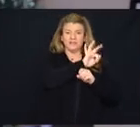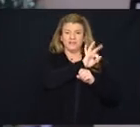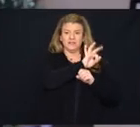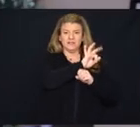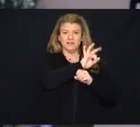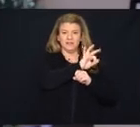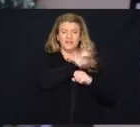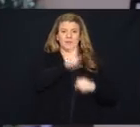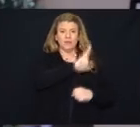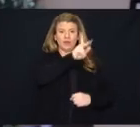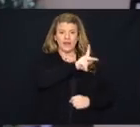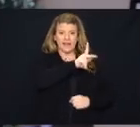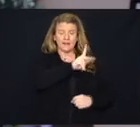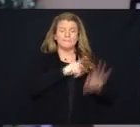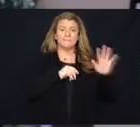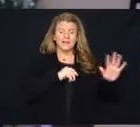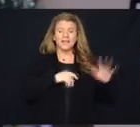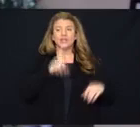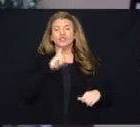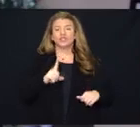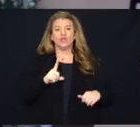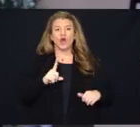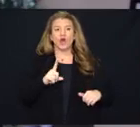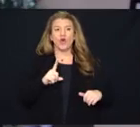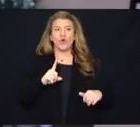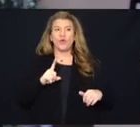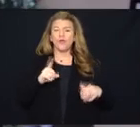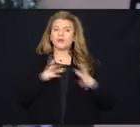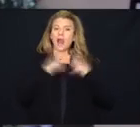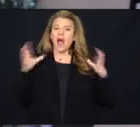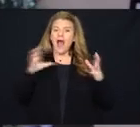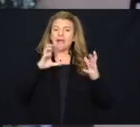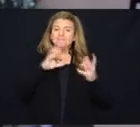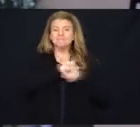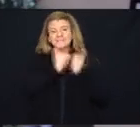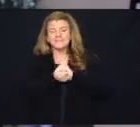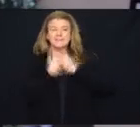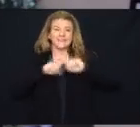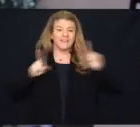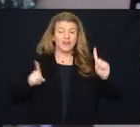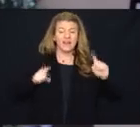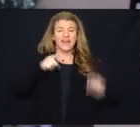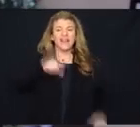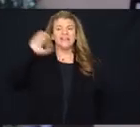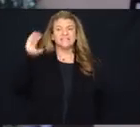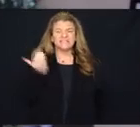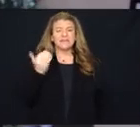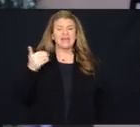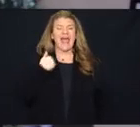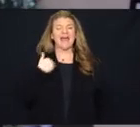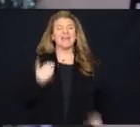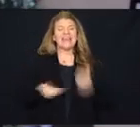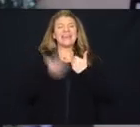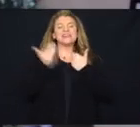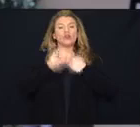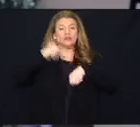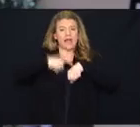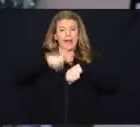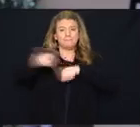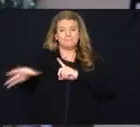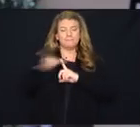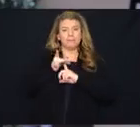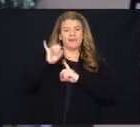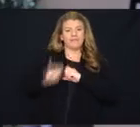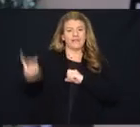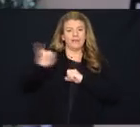from the United Kingdom. So it is a substantial amount different, and it does seem to have an easier time infecting people.